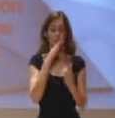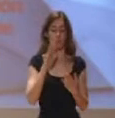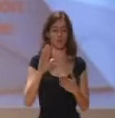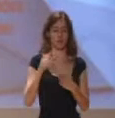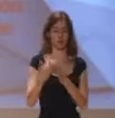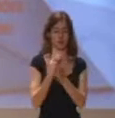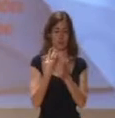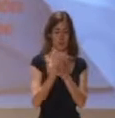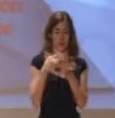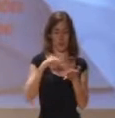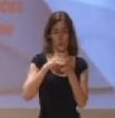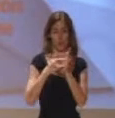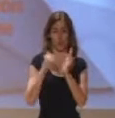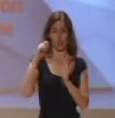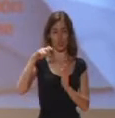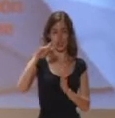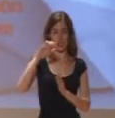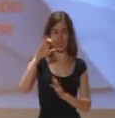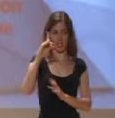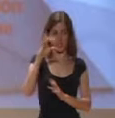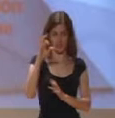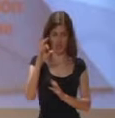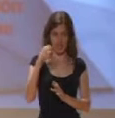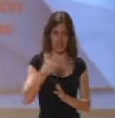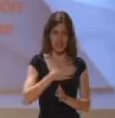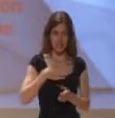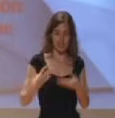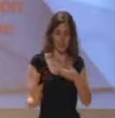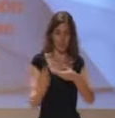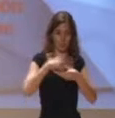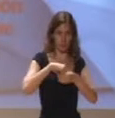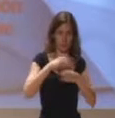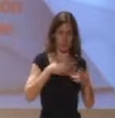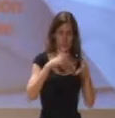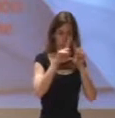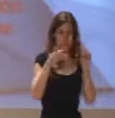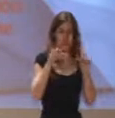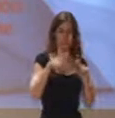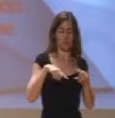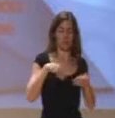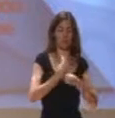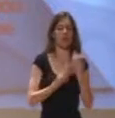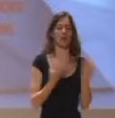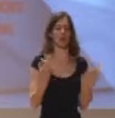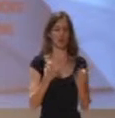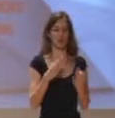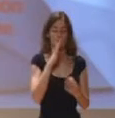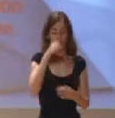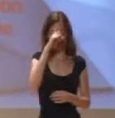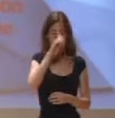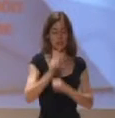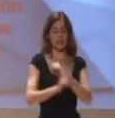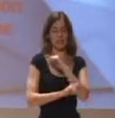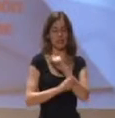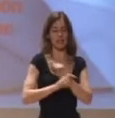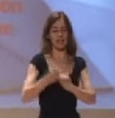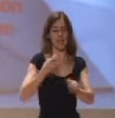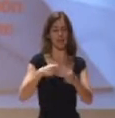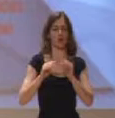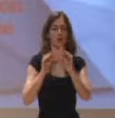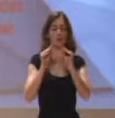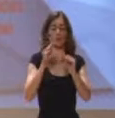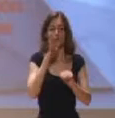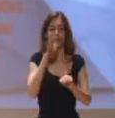technologies which you have presented in your project, what would it have to do? Is your market